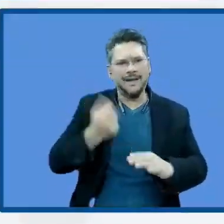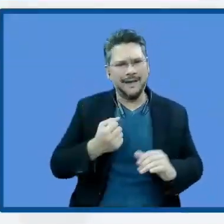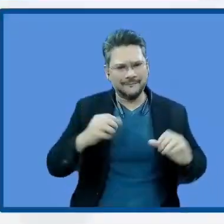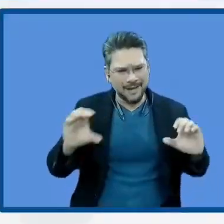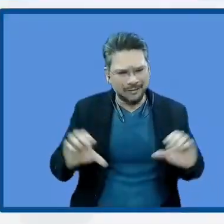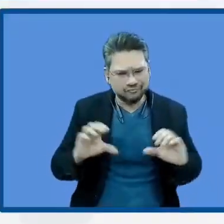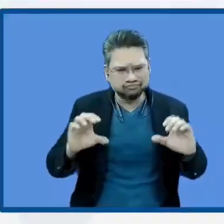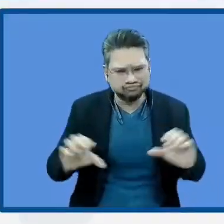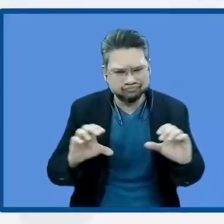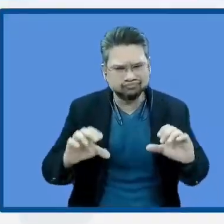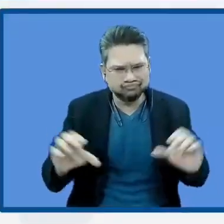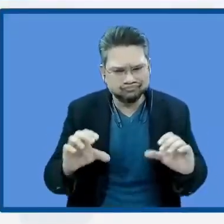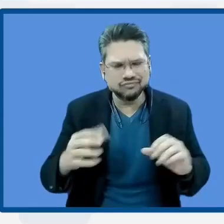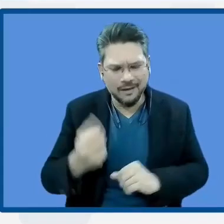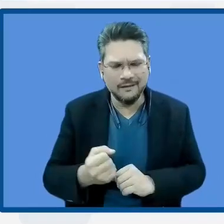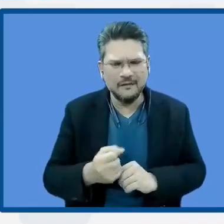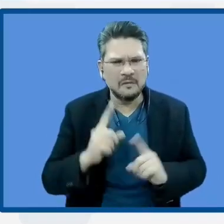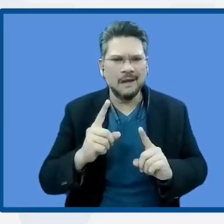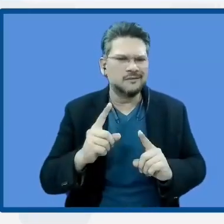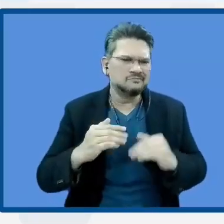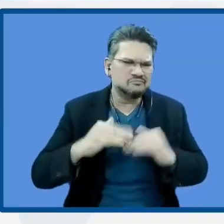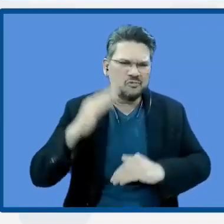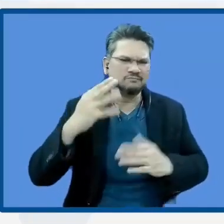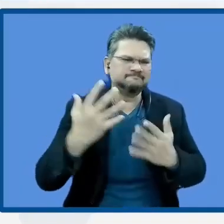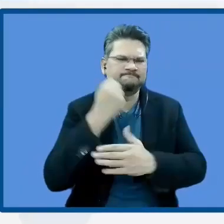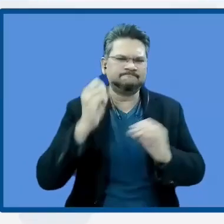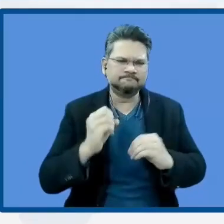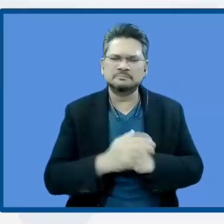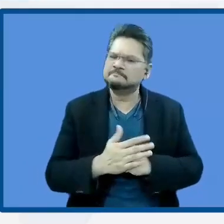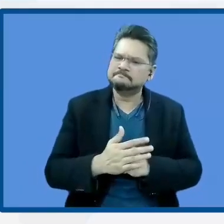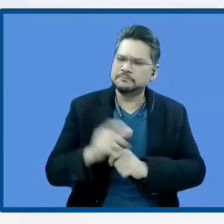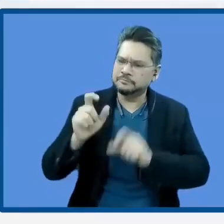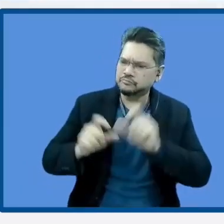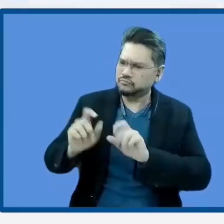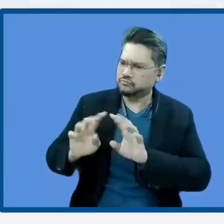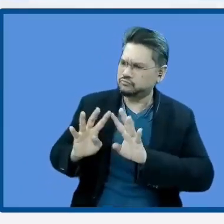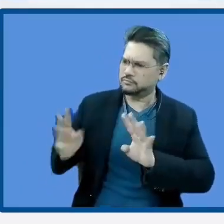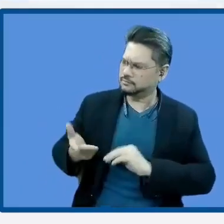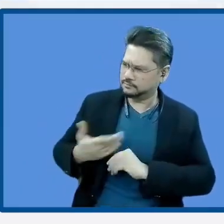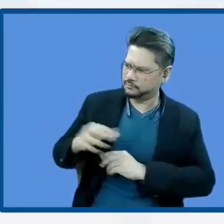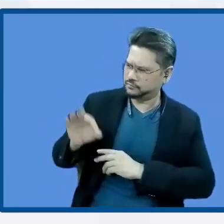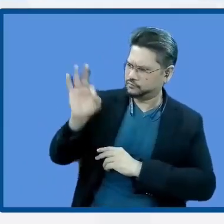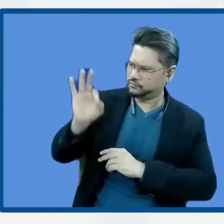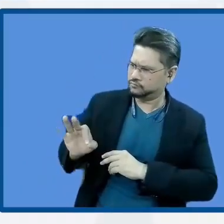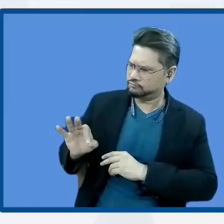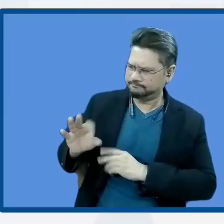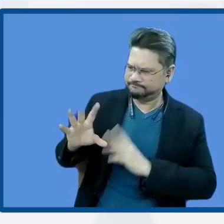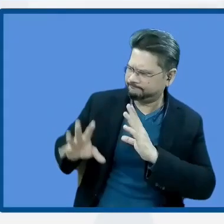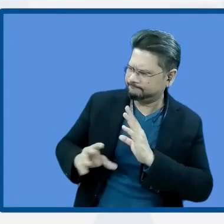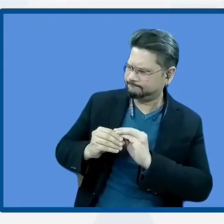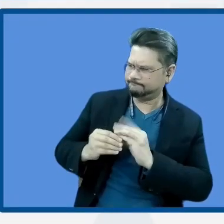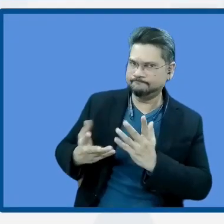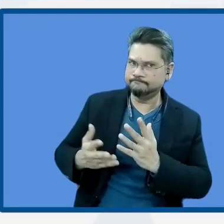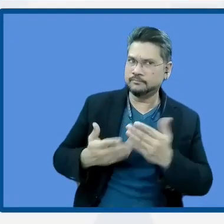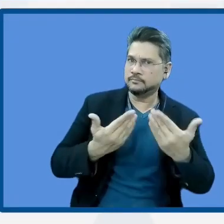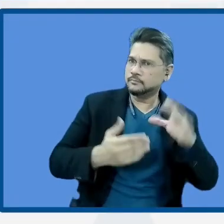panelists if they want to add anything else to what we have just heard.